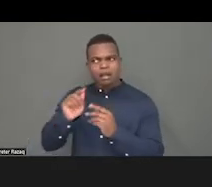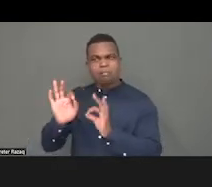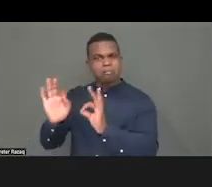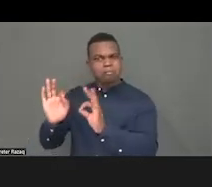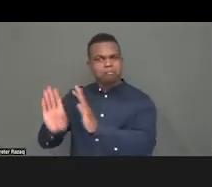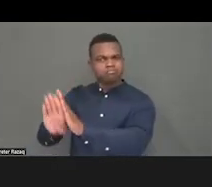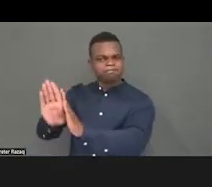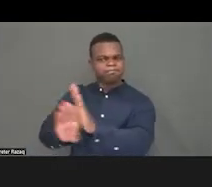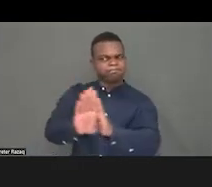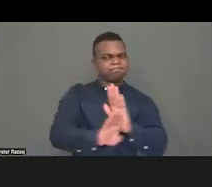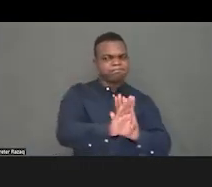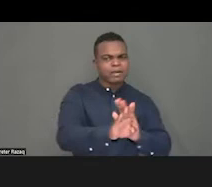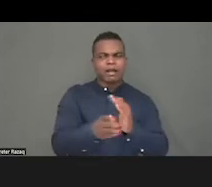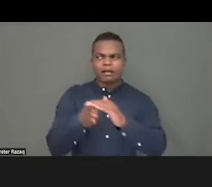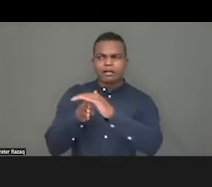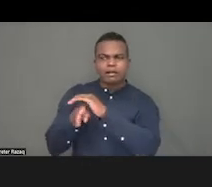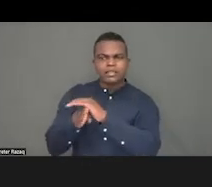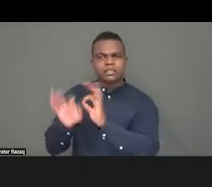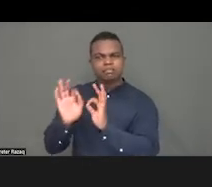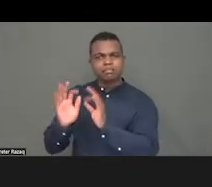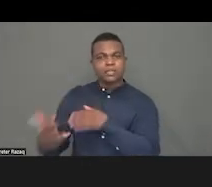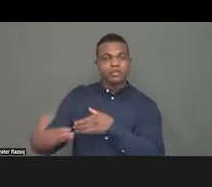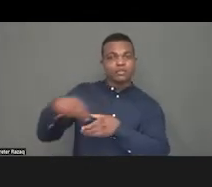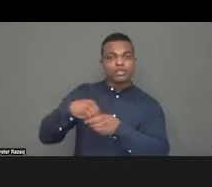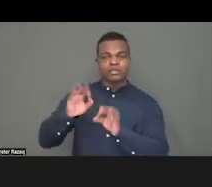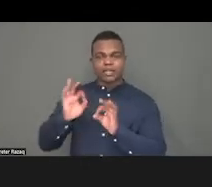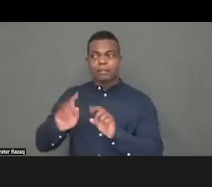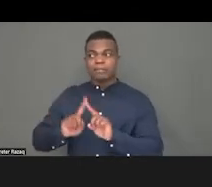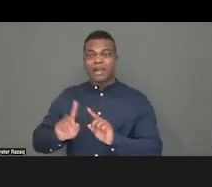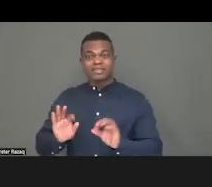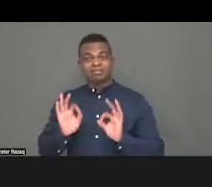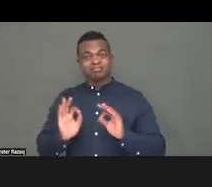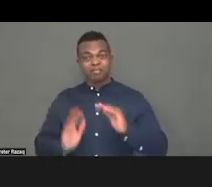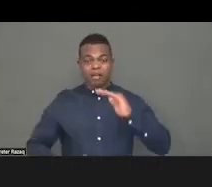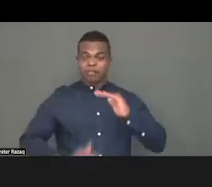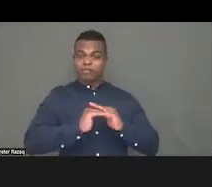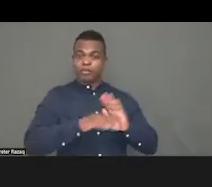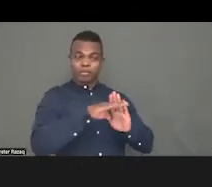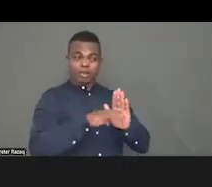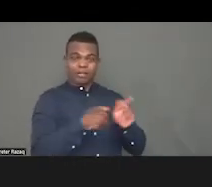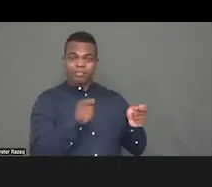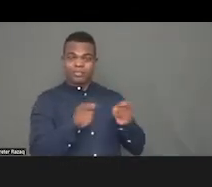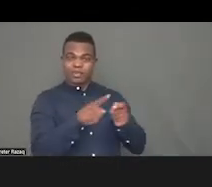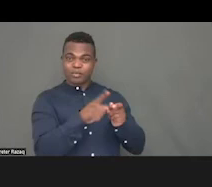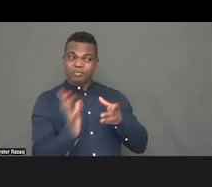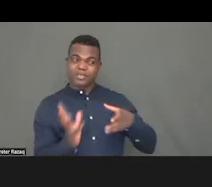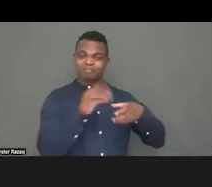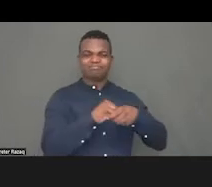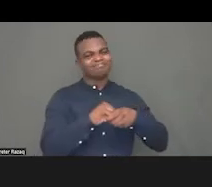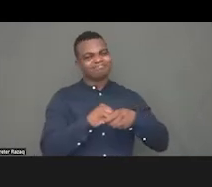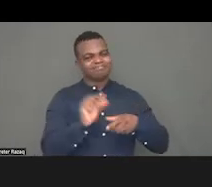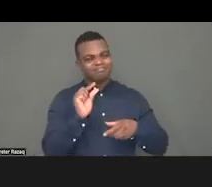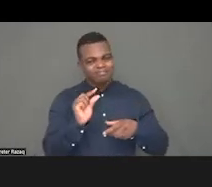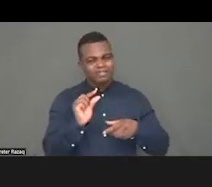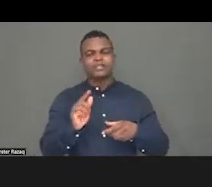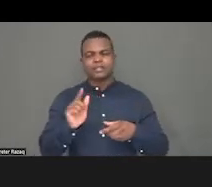many of us know, and actually, which was really nicely reflected in the wonderful video that Marie-Rose played for us earlier today. That the successful